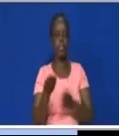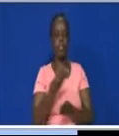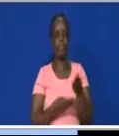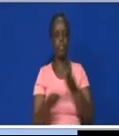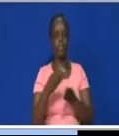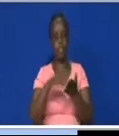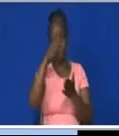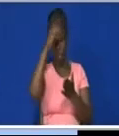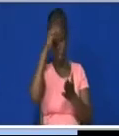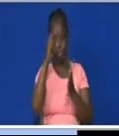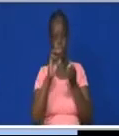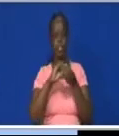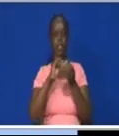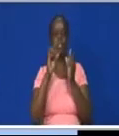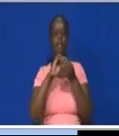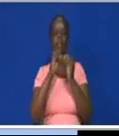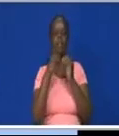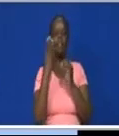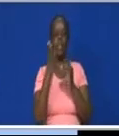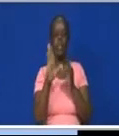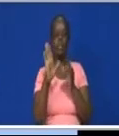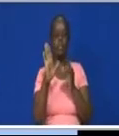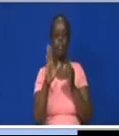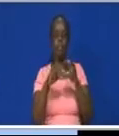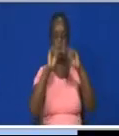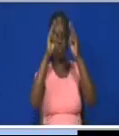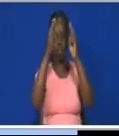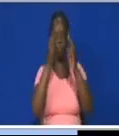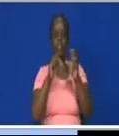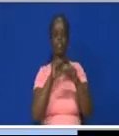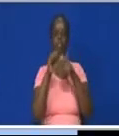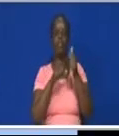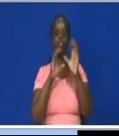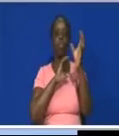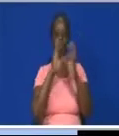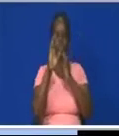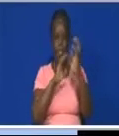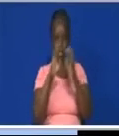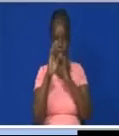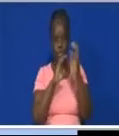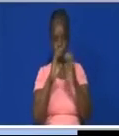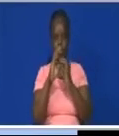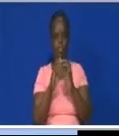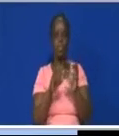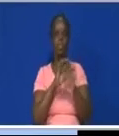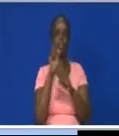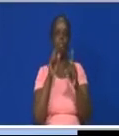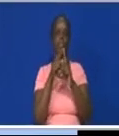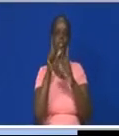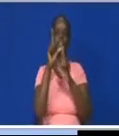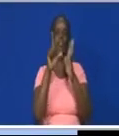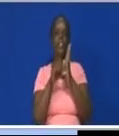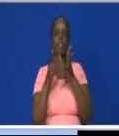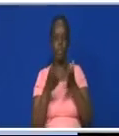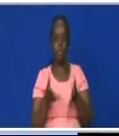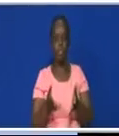Studies, Lesson 5. Our topic is communication. The objective of our revision